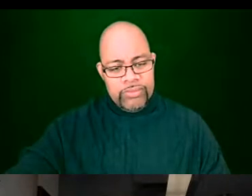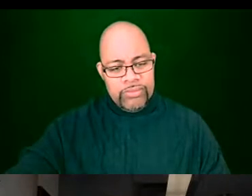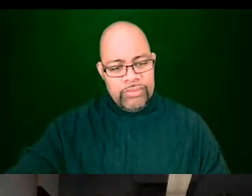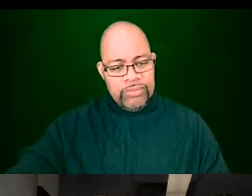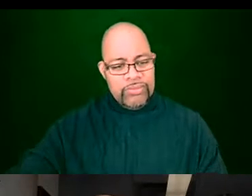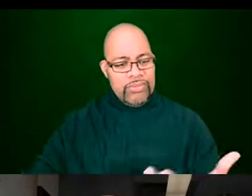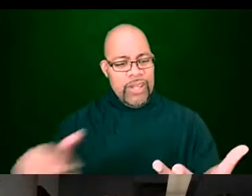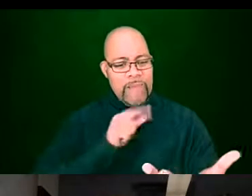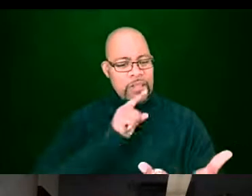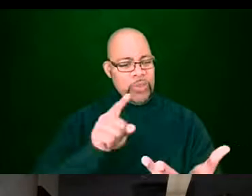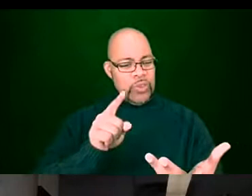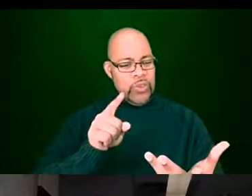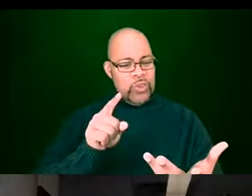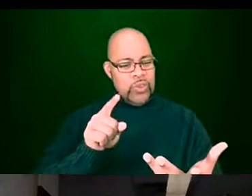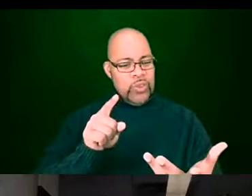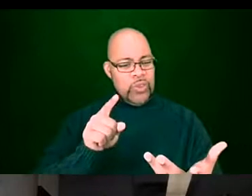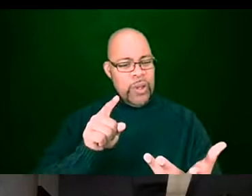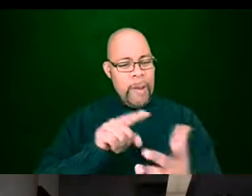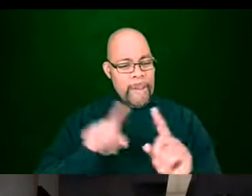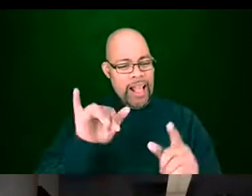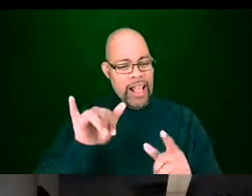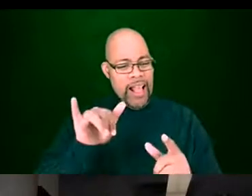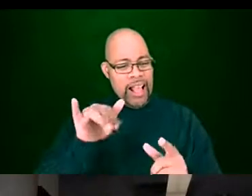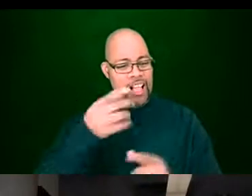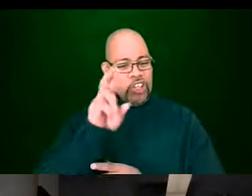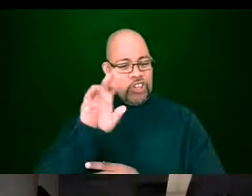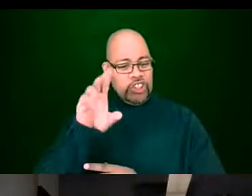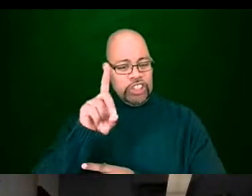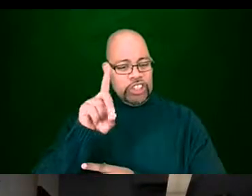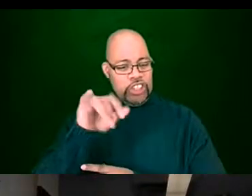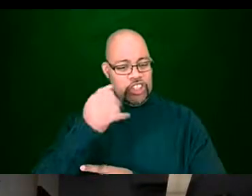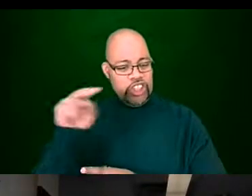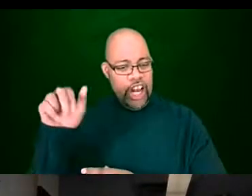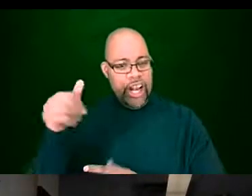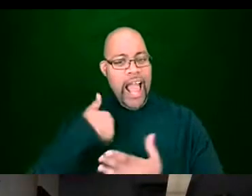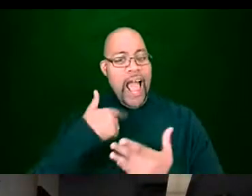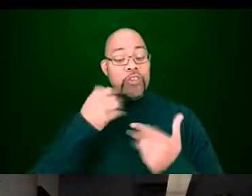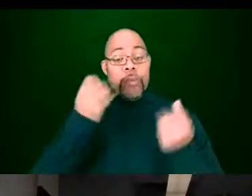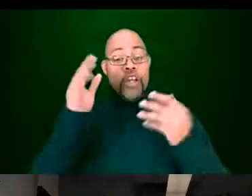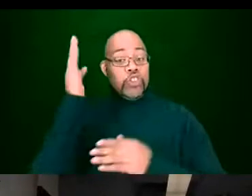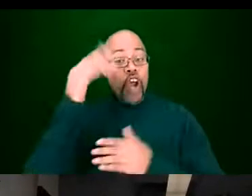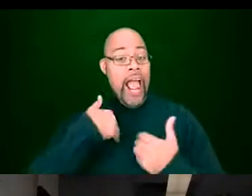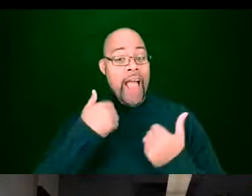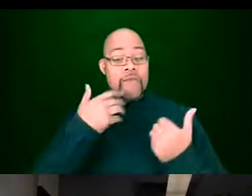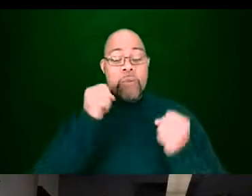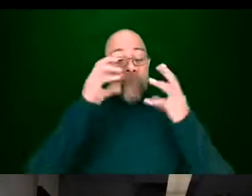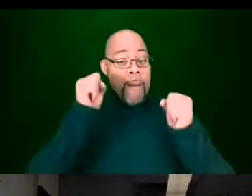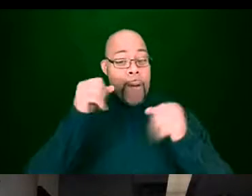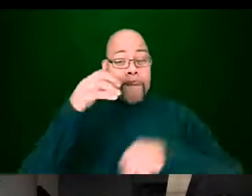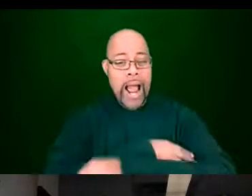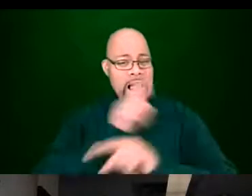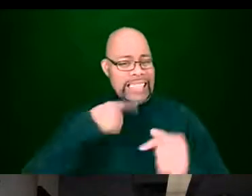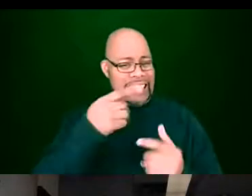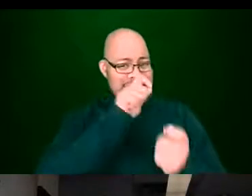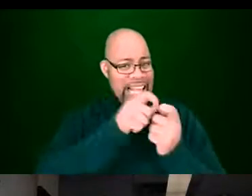I'm not sure. But just like Dr. Jijana was telling us, some of these sharks have incredible superpowers. So I can't tell you exactly what would